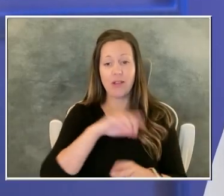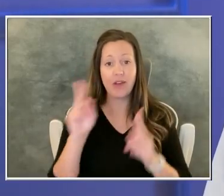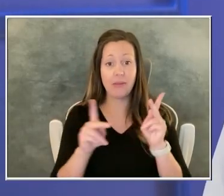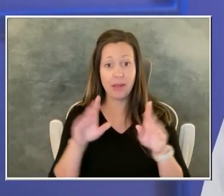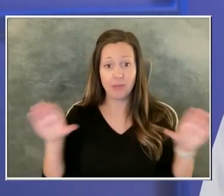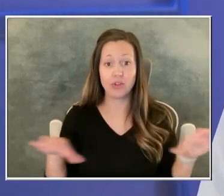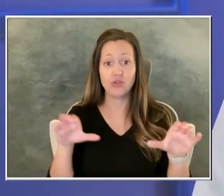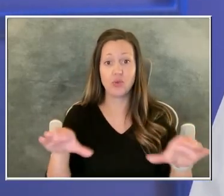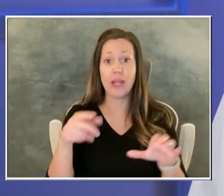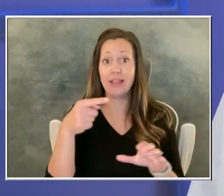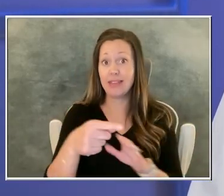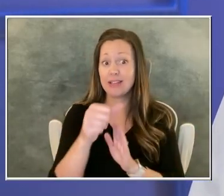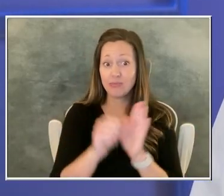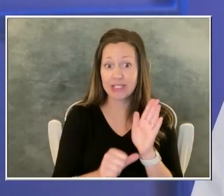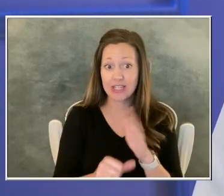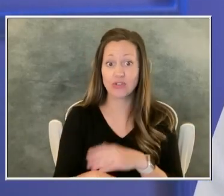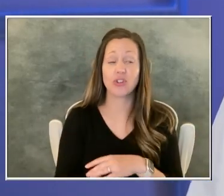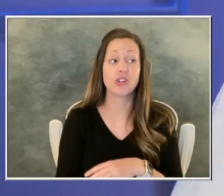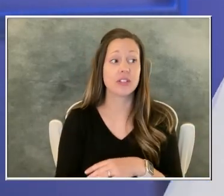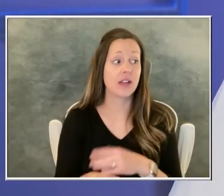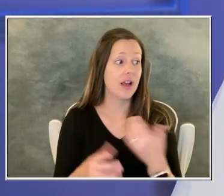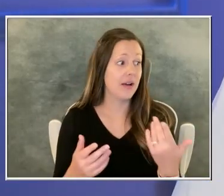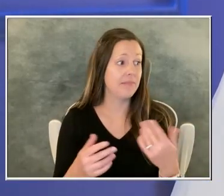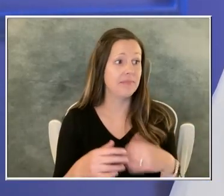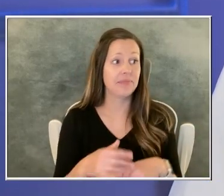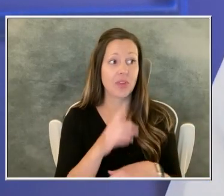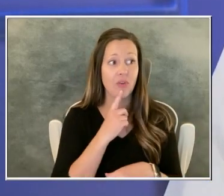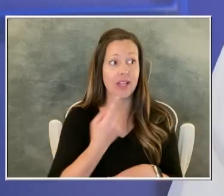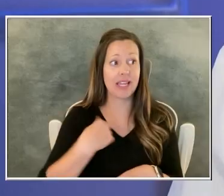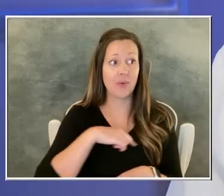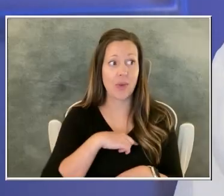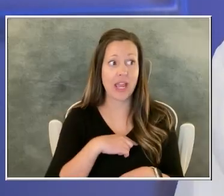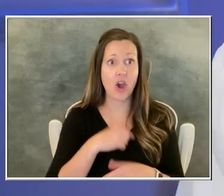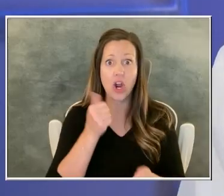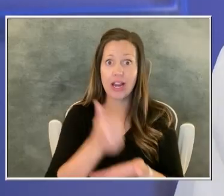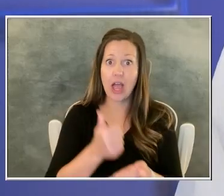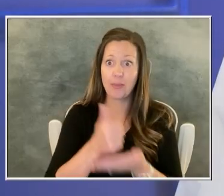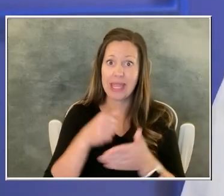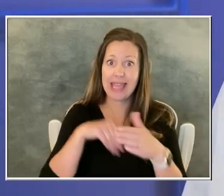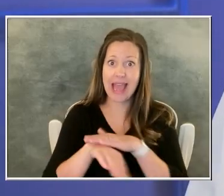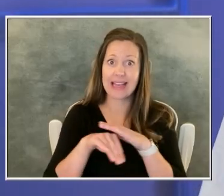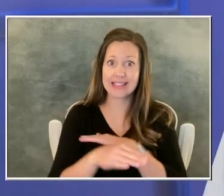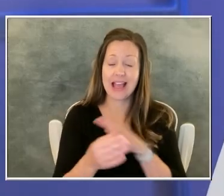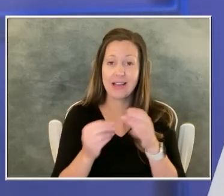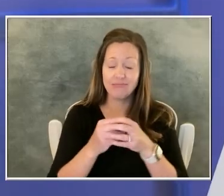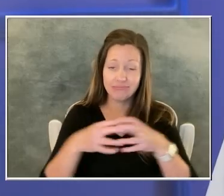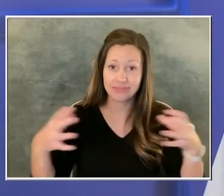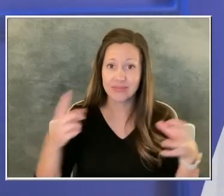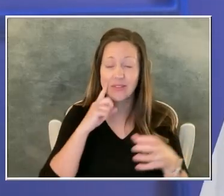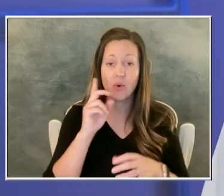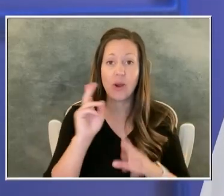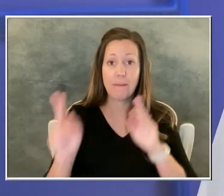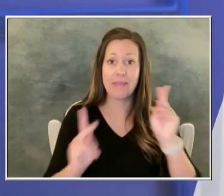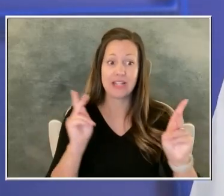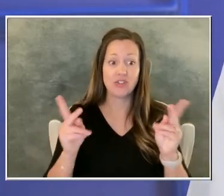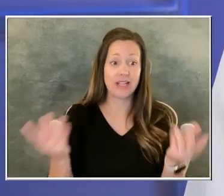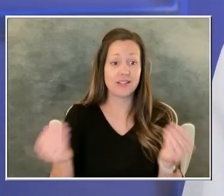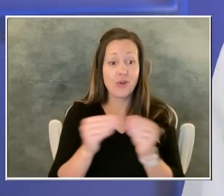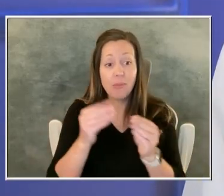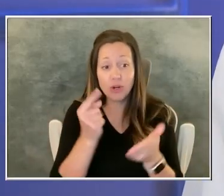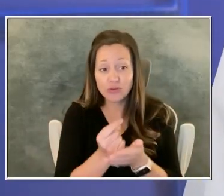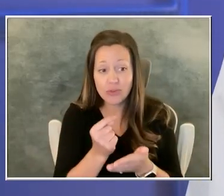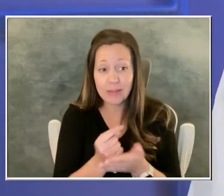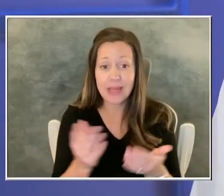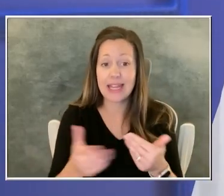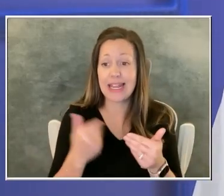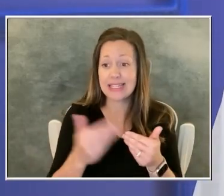procedures, then we are expanding the access for patients, and so we're able to get treatment to more patients more easily,